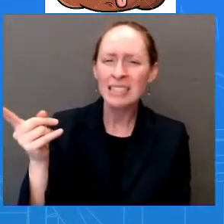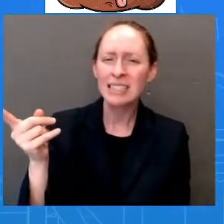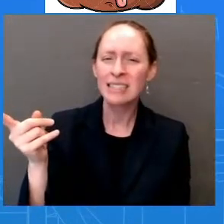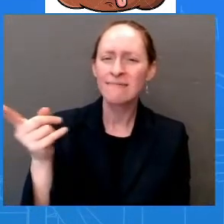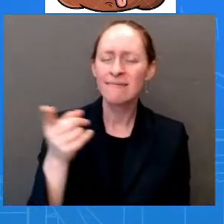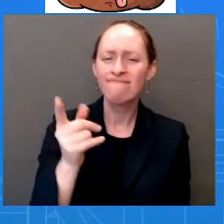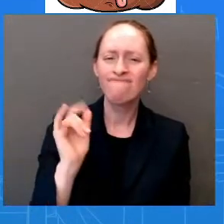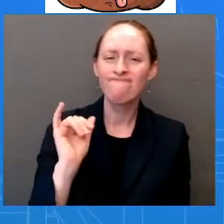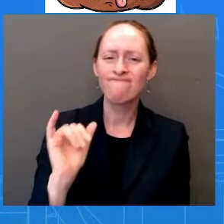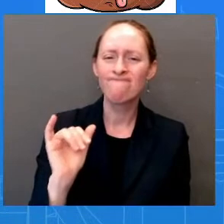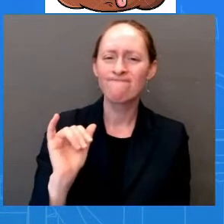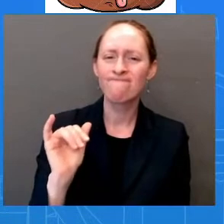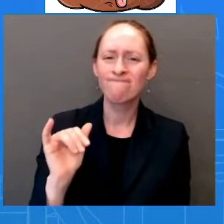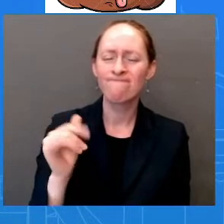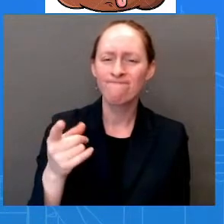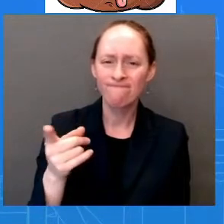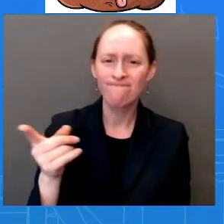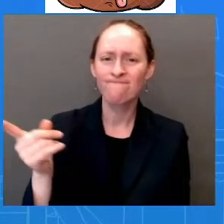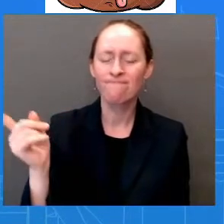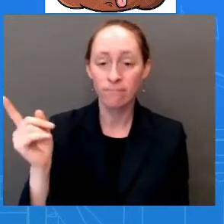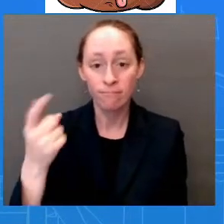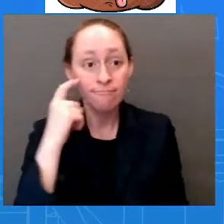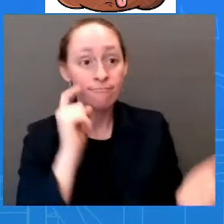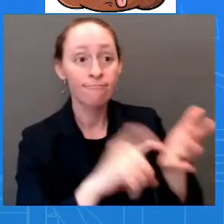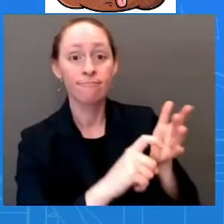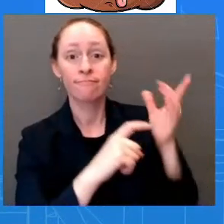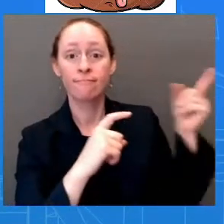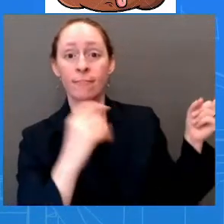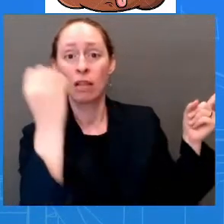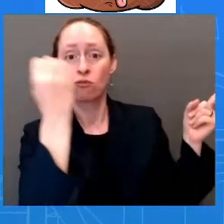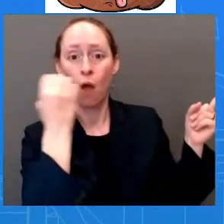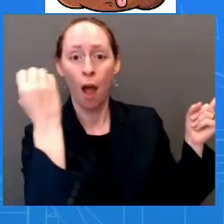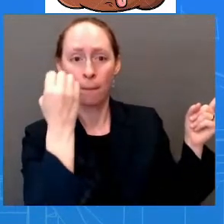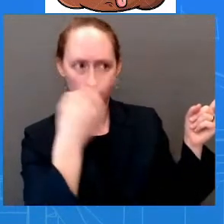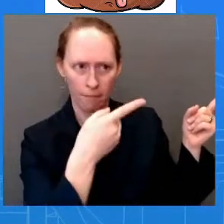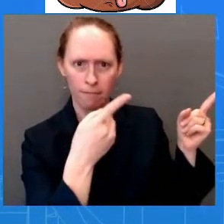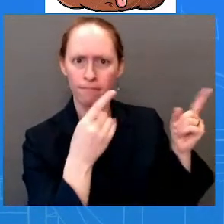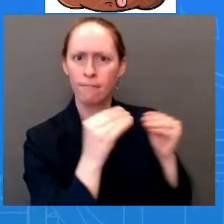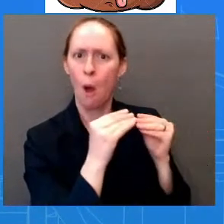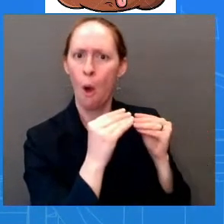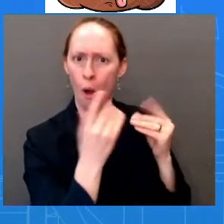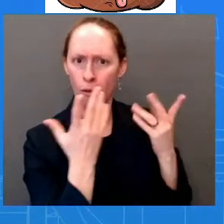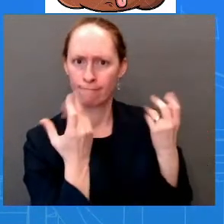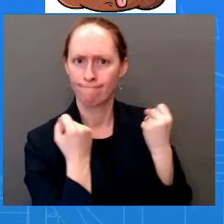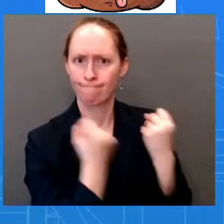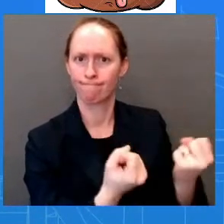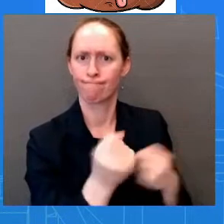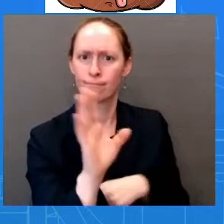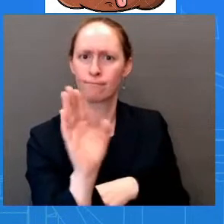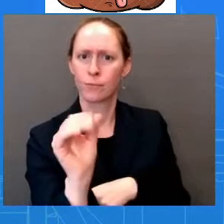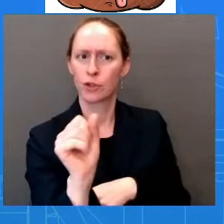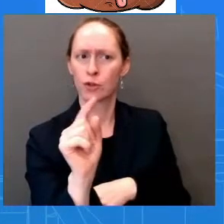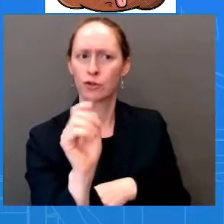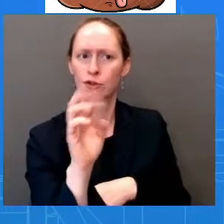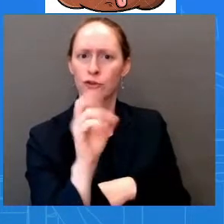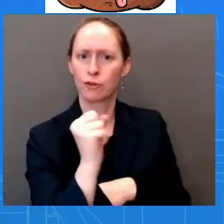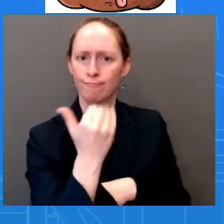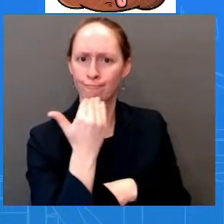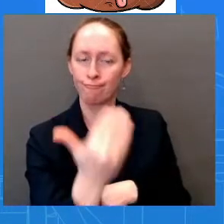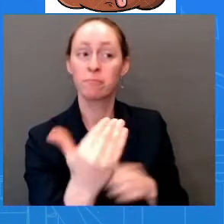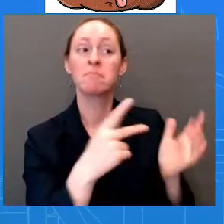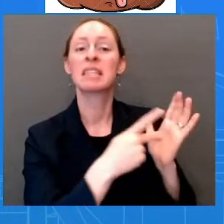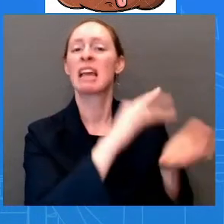because their booster rates are much higher. So the key point here is, at this point, we can prevent nearly every death in America from